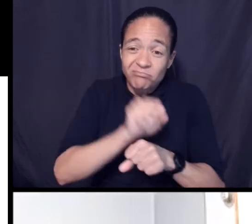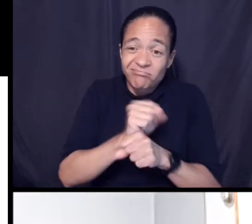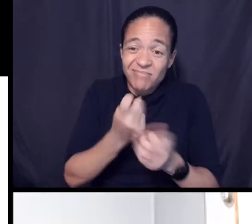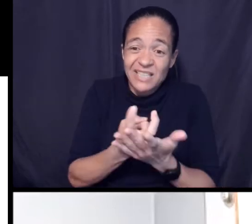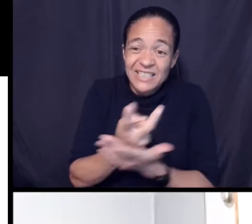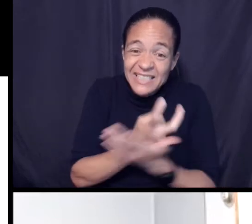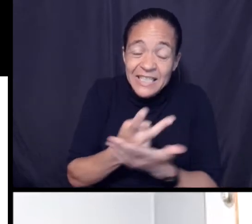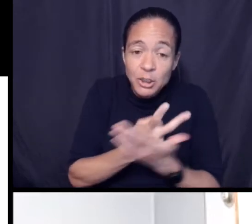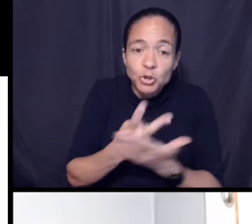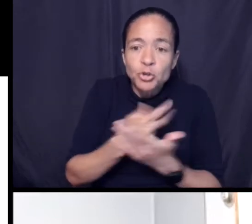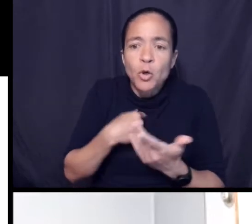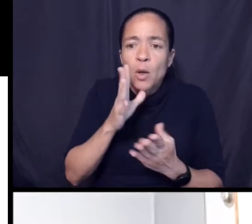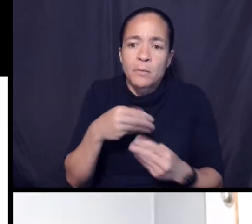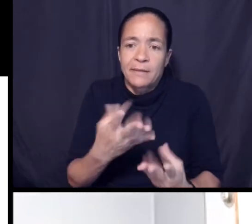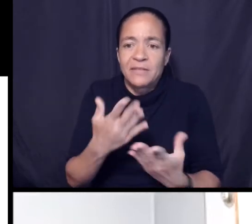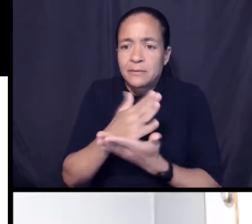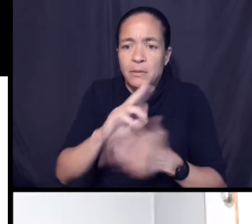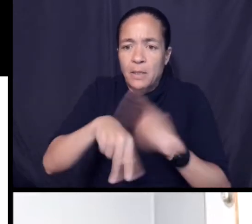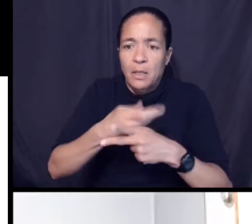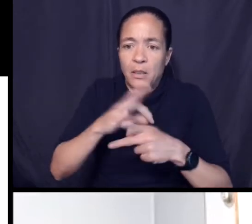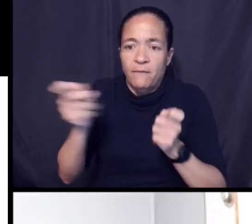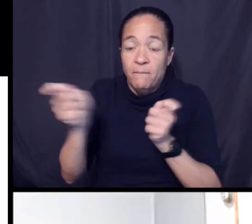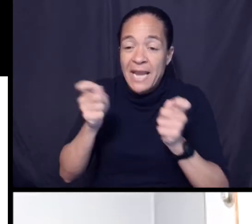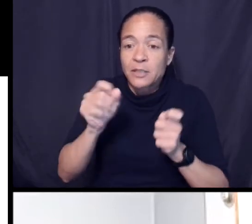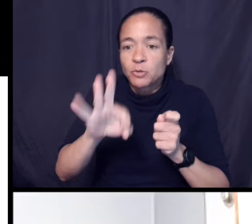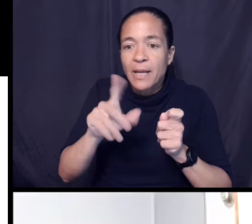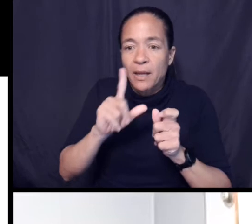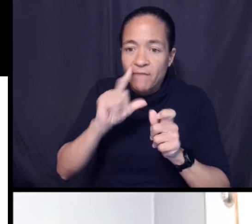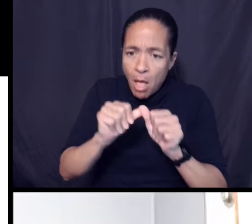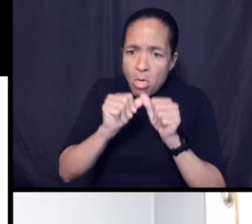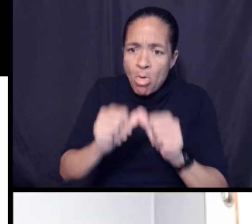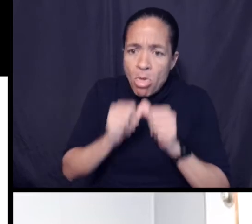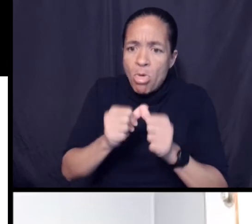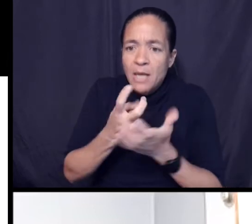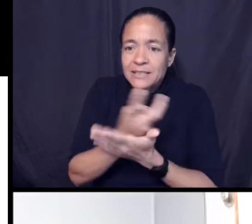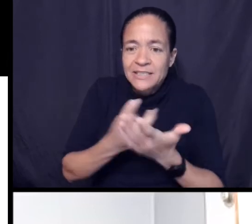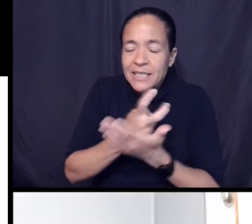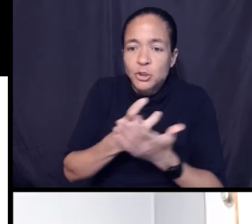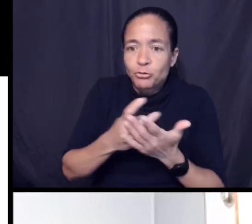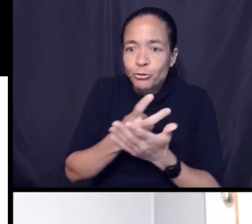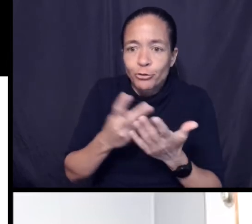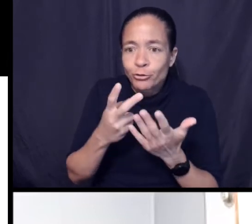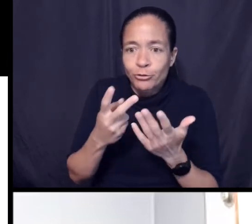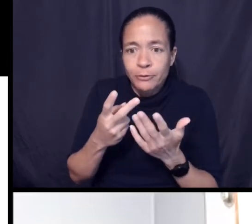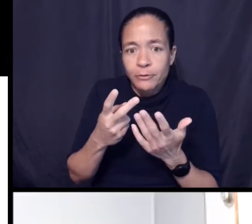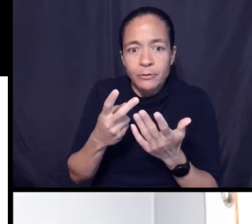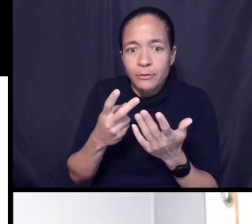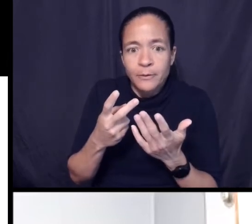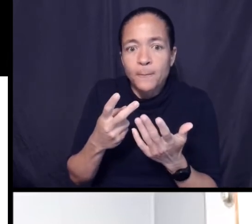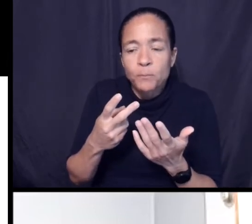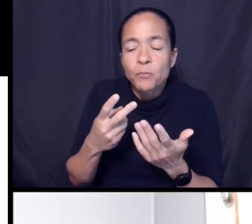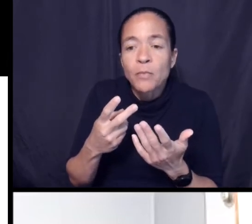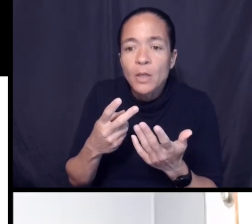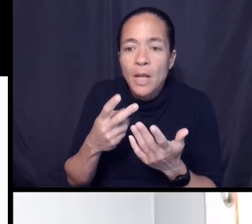are seizures, those would need prompt management, because if seizures go untreated, they can not only cause further regression of milestones